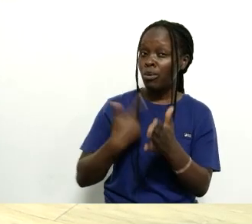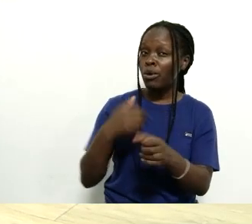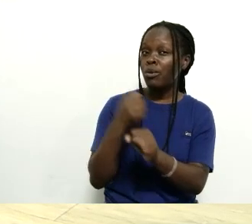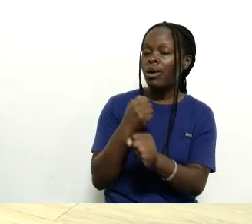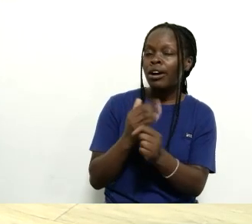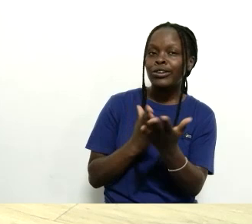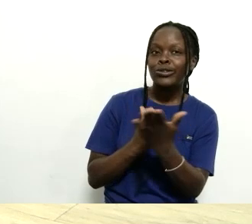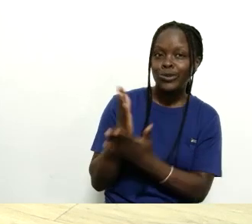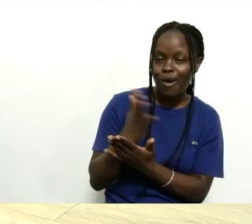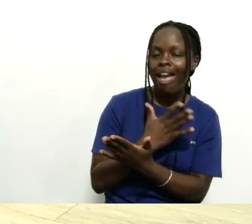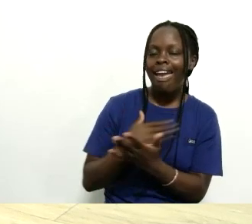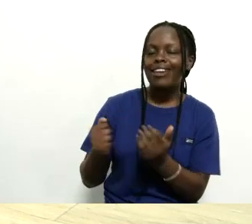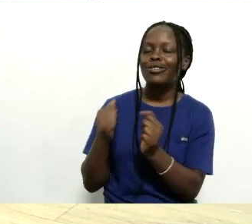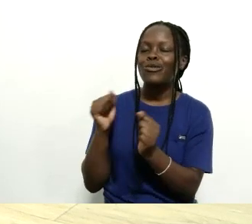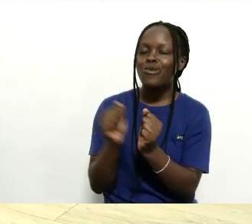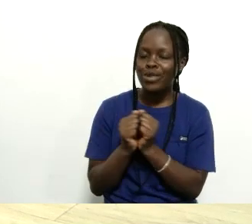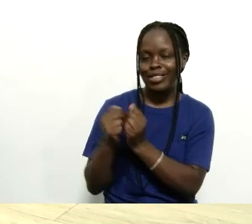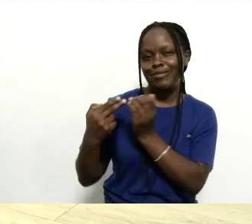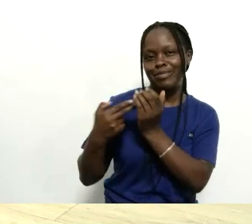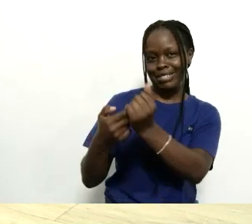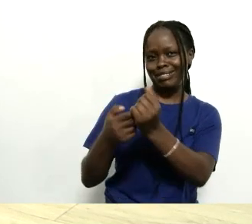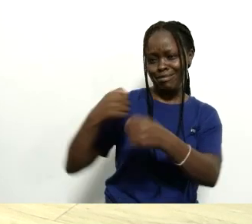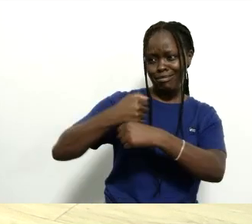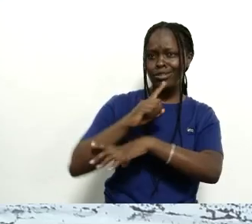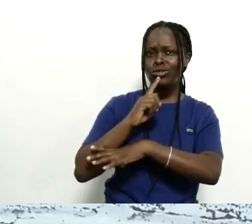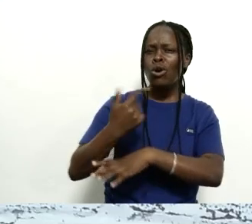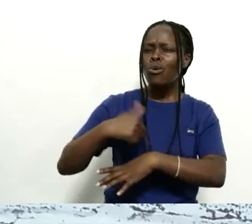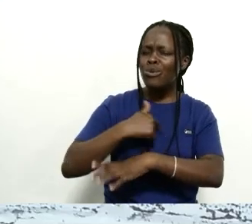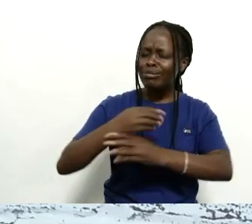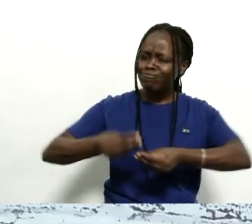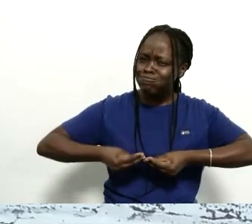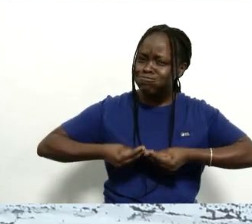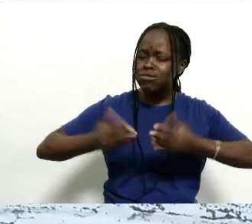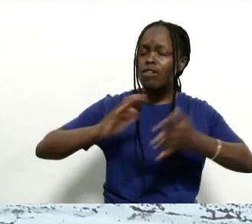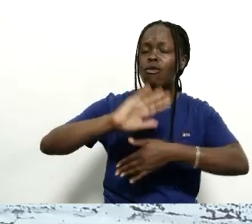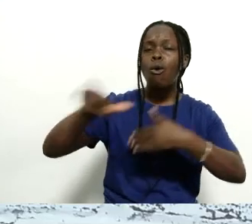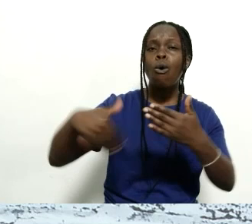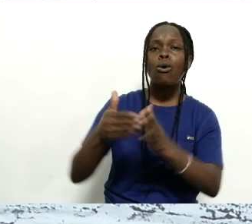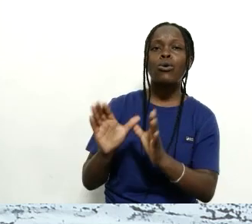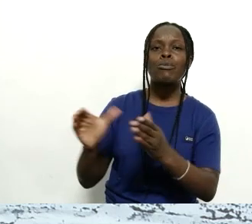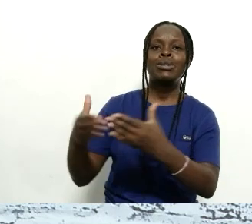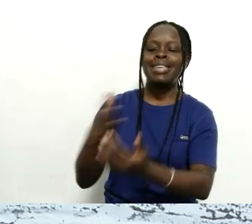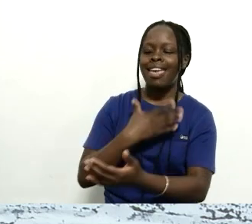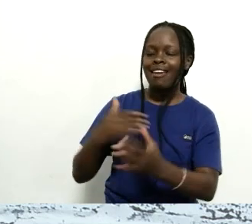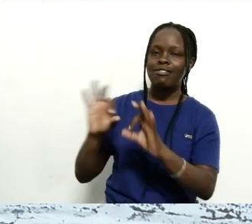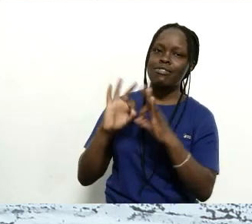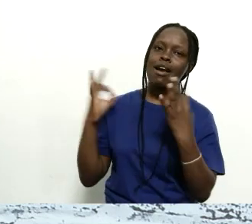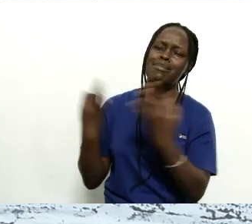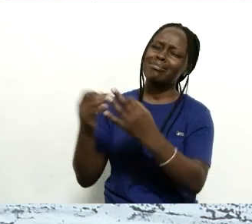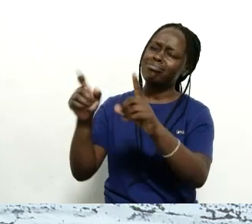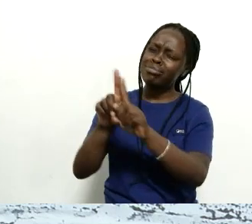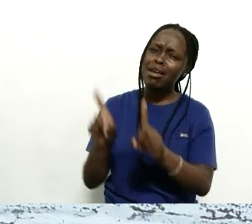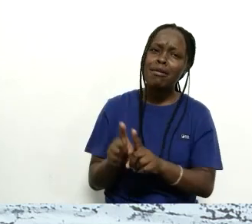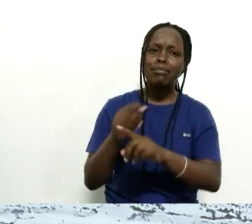We also work through and with partners to make sure that we are able to reach and support communities